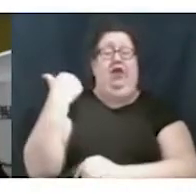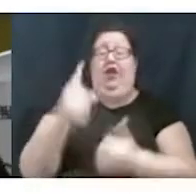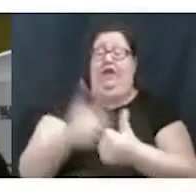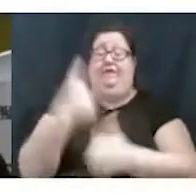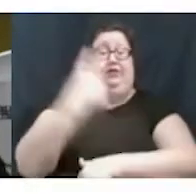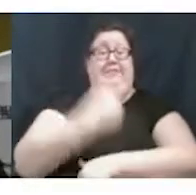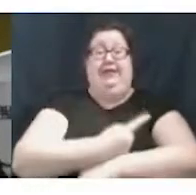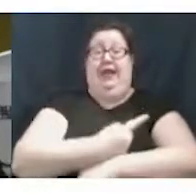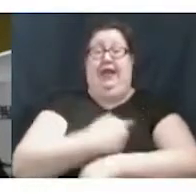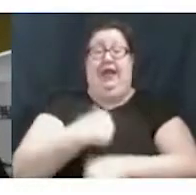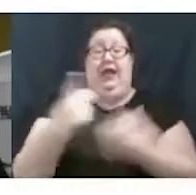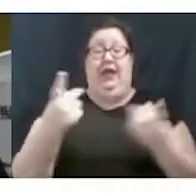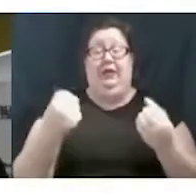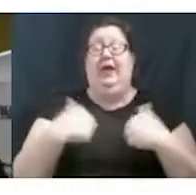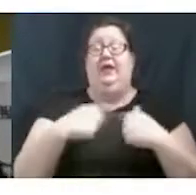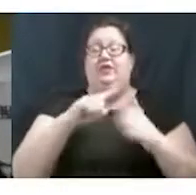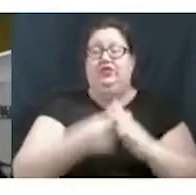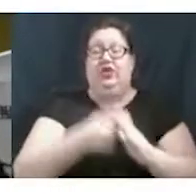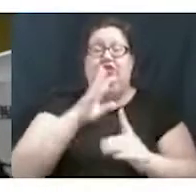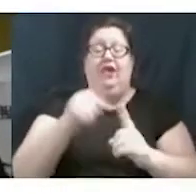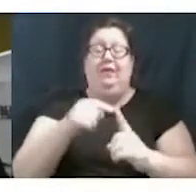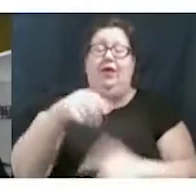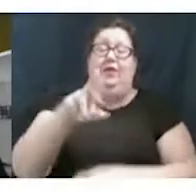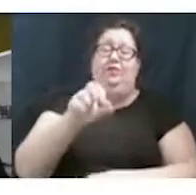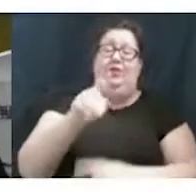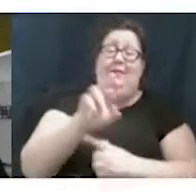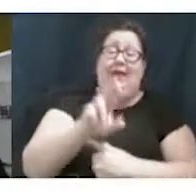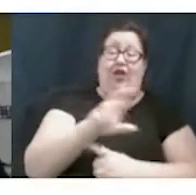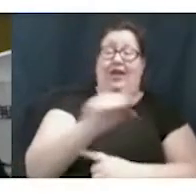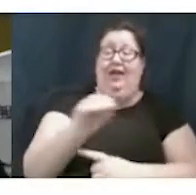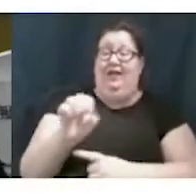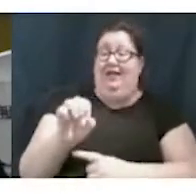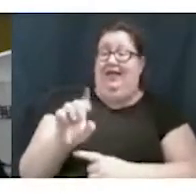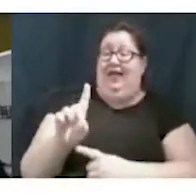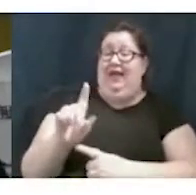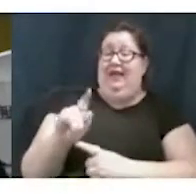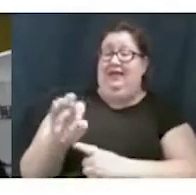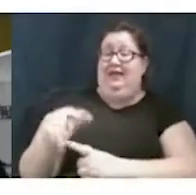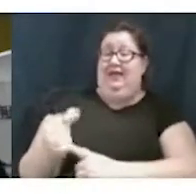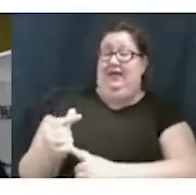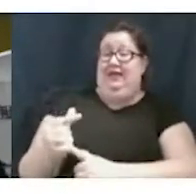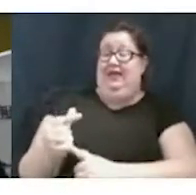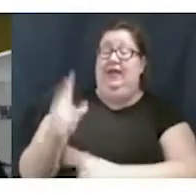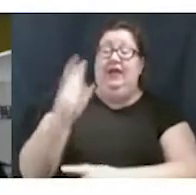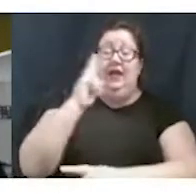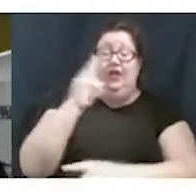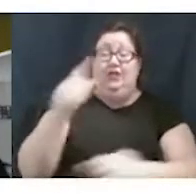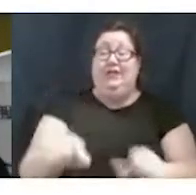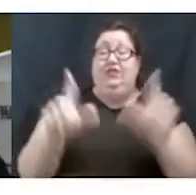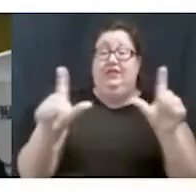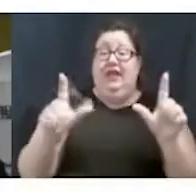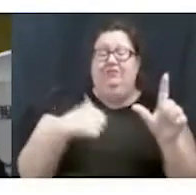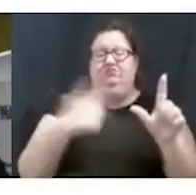talking about Premiere and about editing. You'll see on the slide that I've included